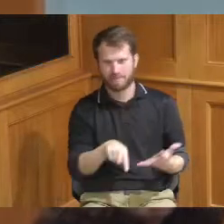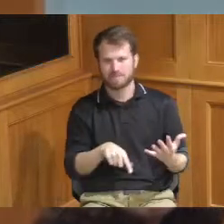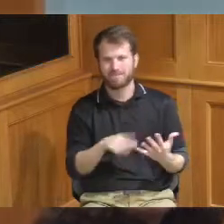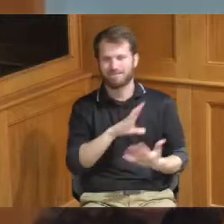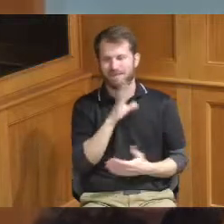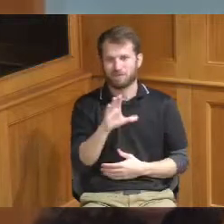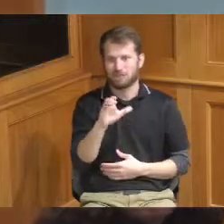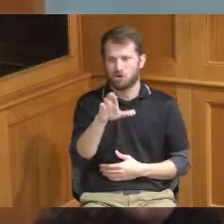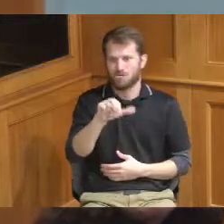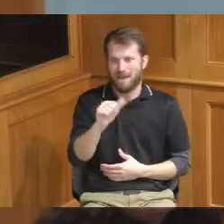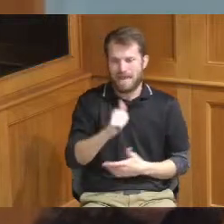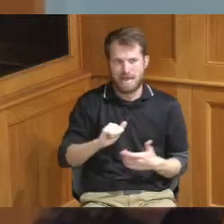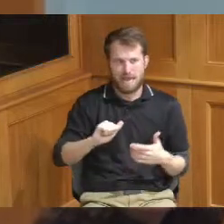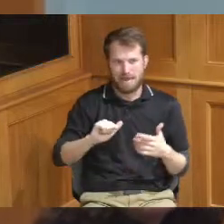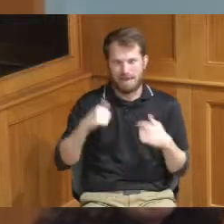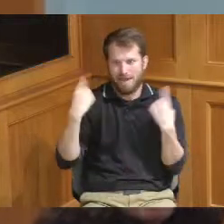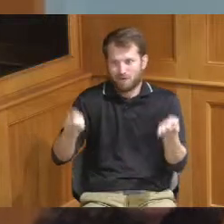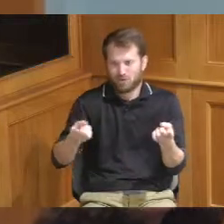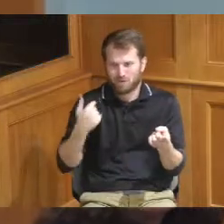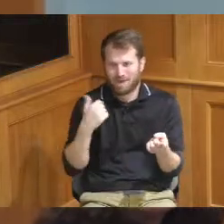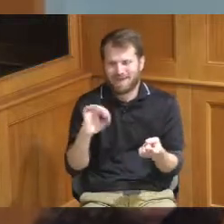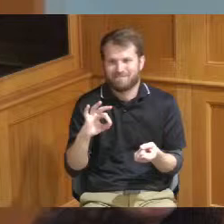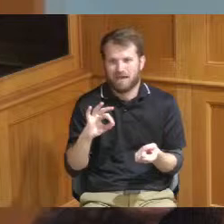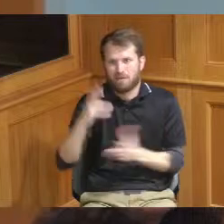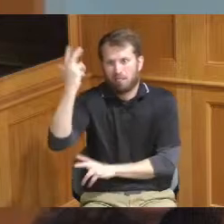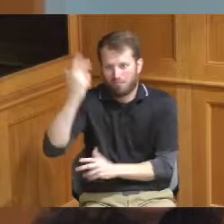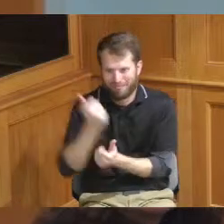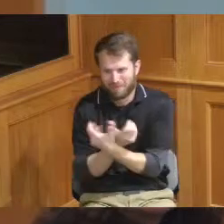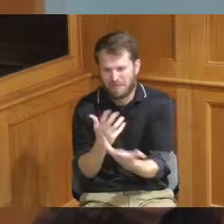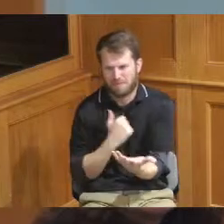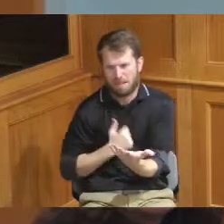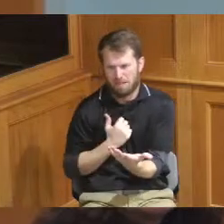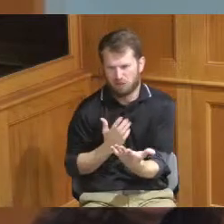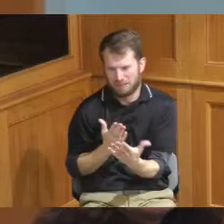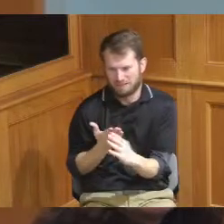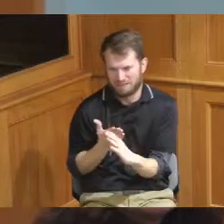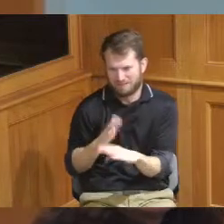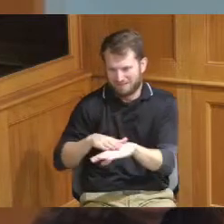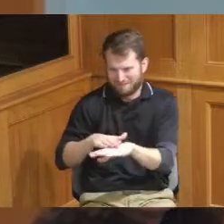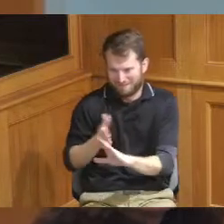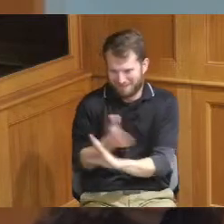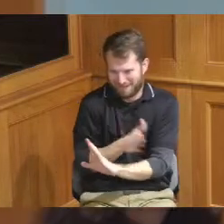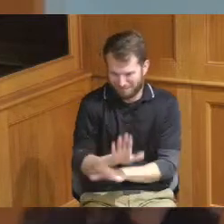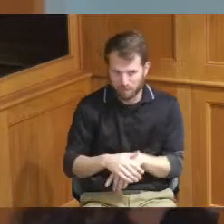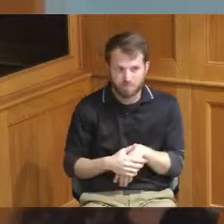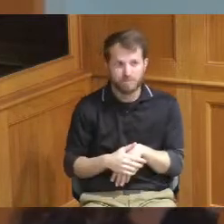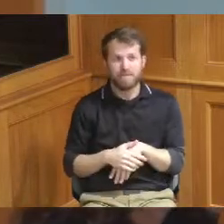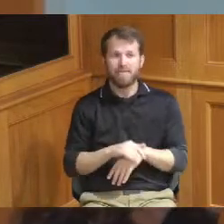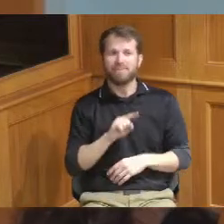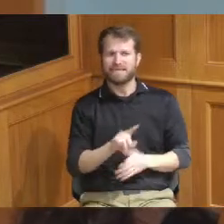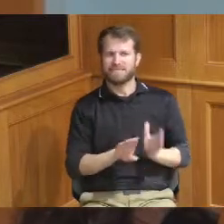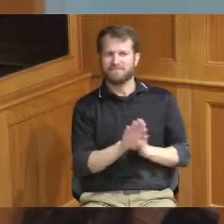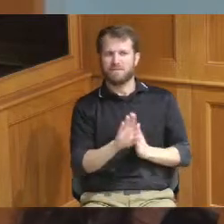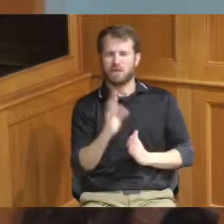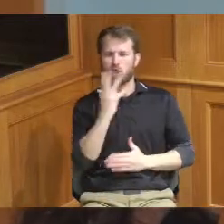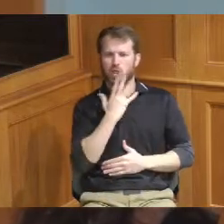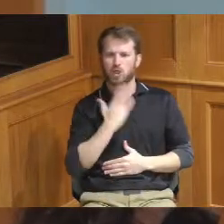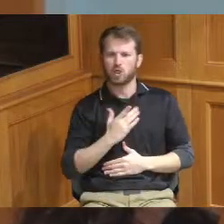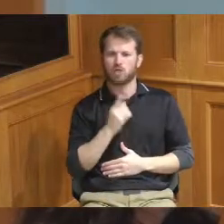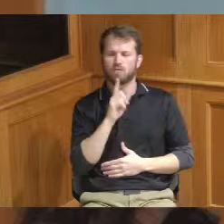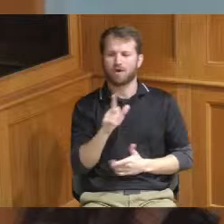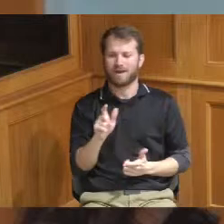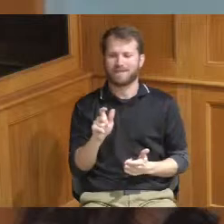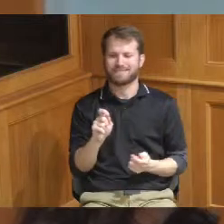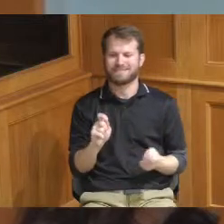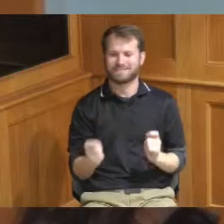CRA before, so if I butcher anything, my apologies in advance. We look at this development as a really good adaptive reuse.